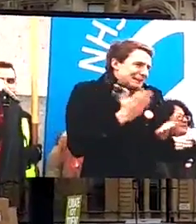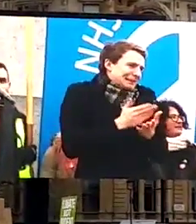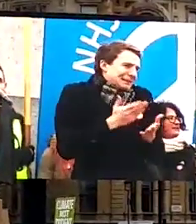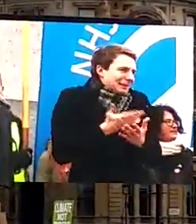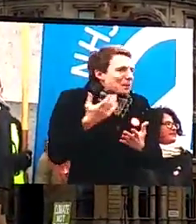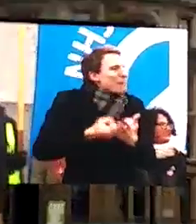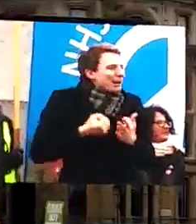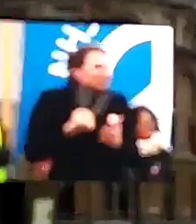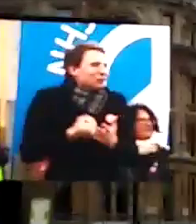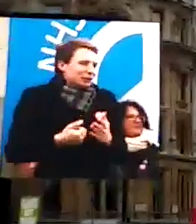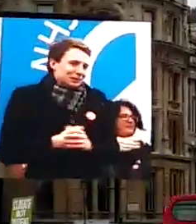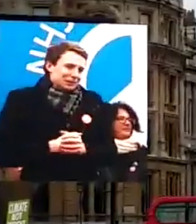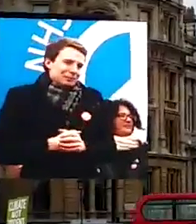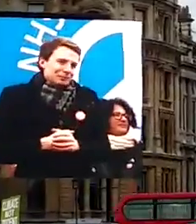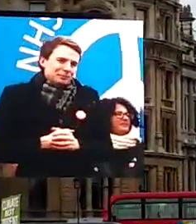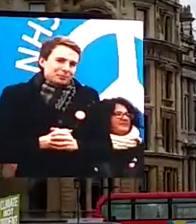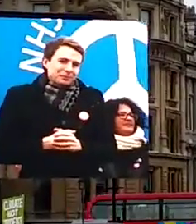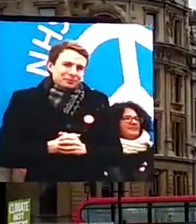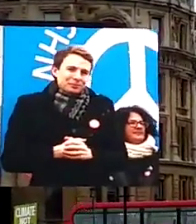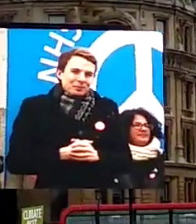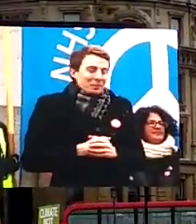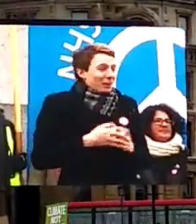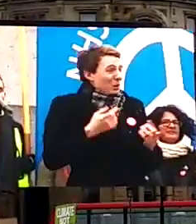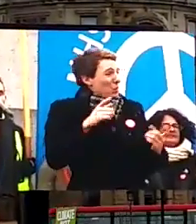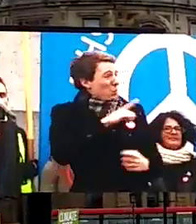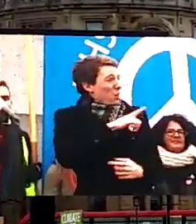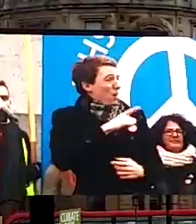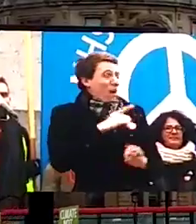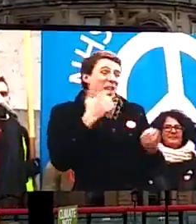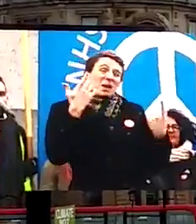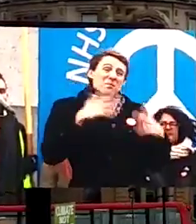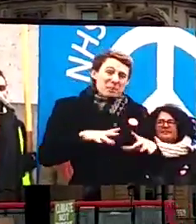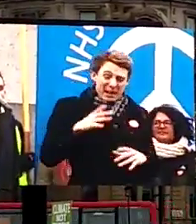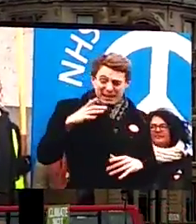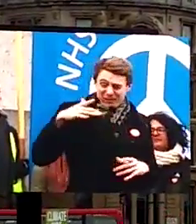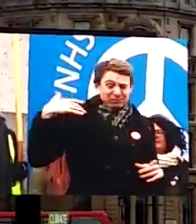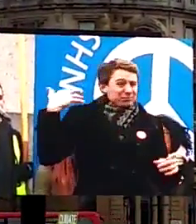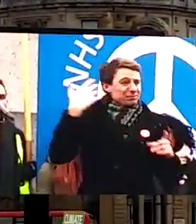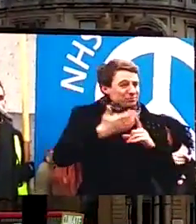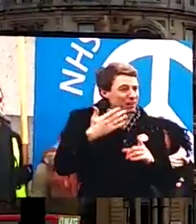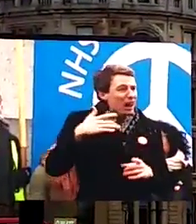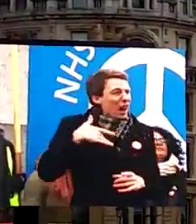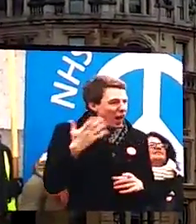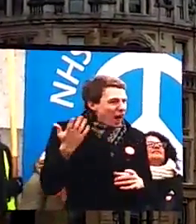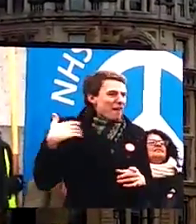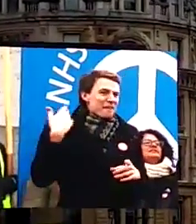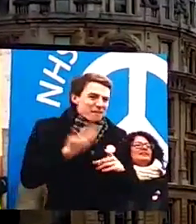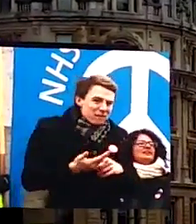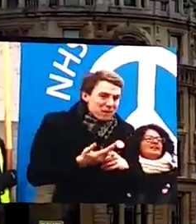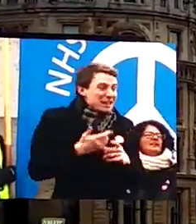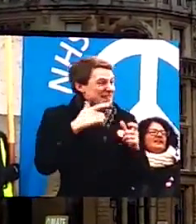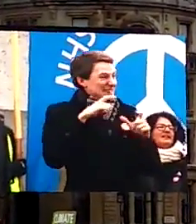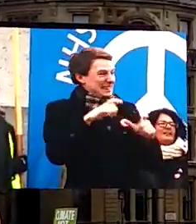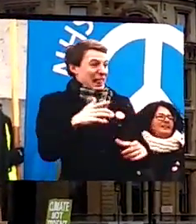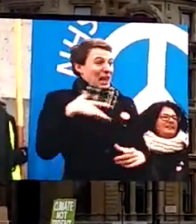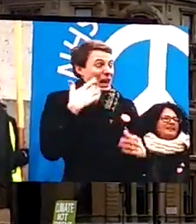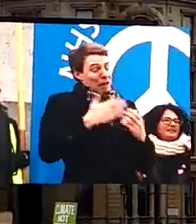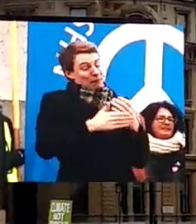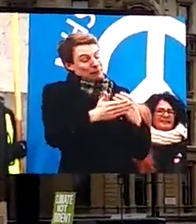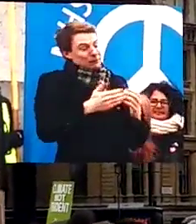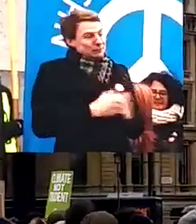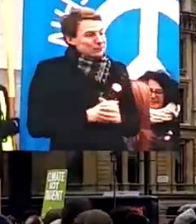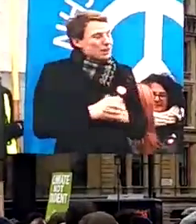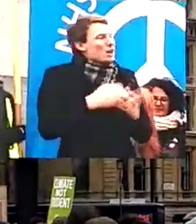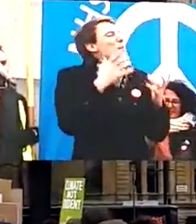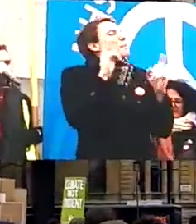pensioners, because we people have gone before you in lots of ways. Amazingly, we're still alive. Some aren't, and